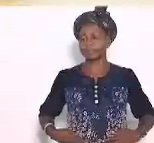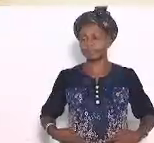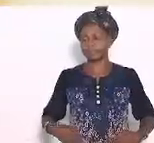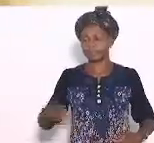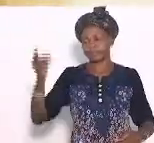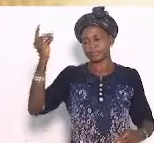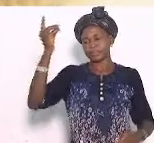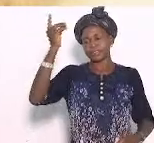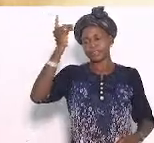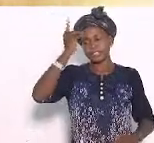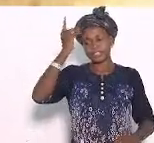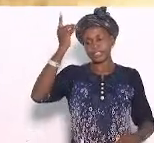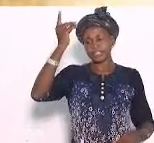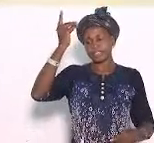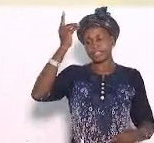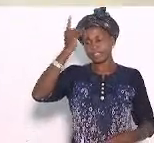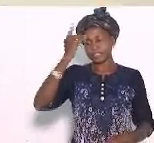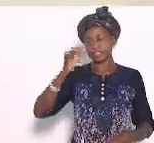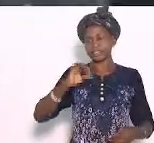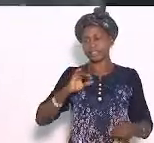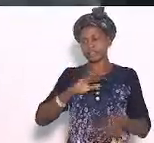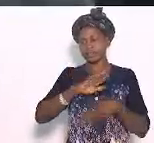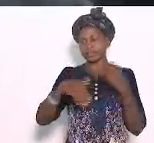this is is all